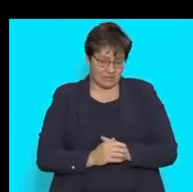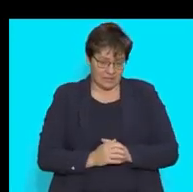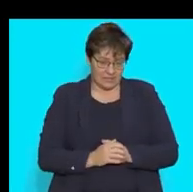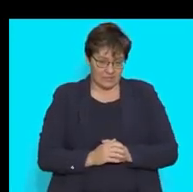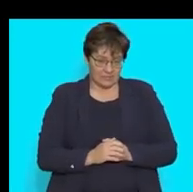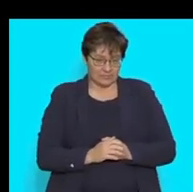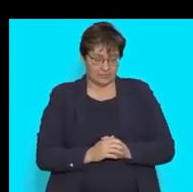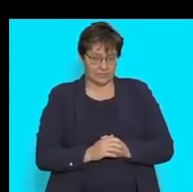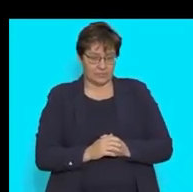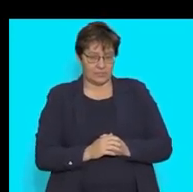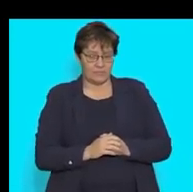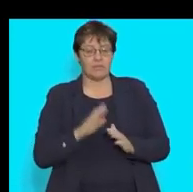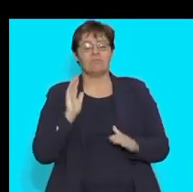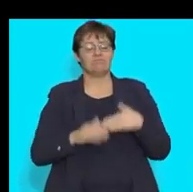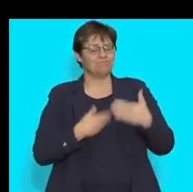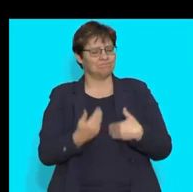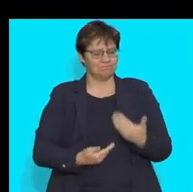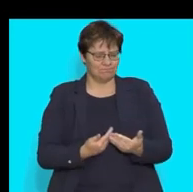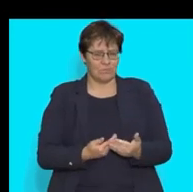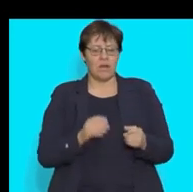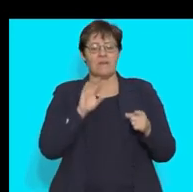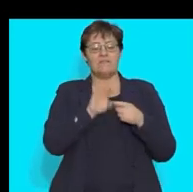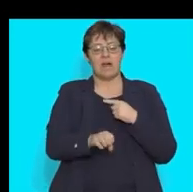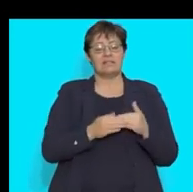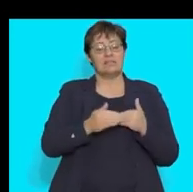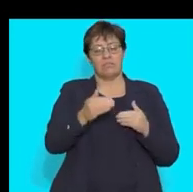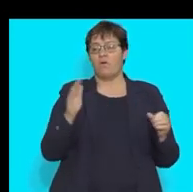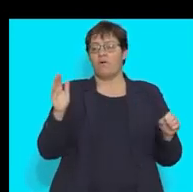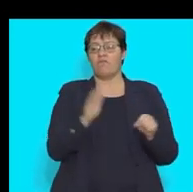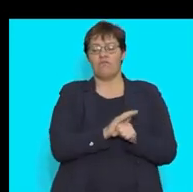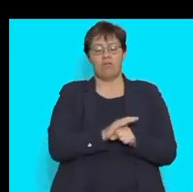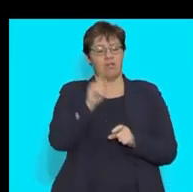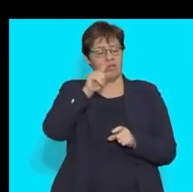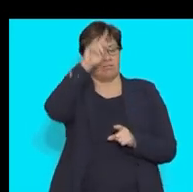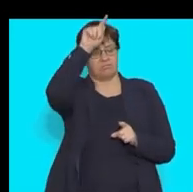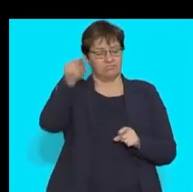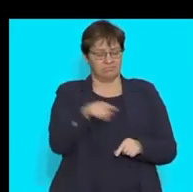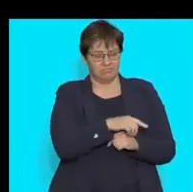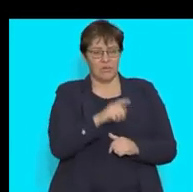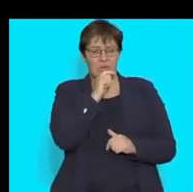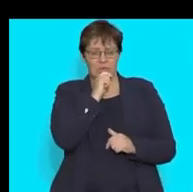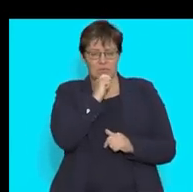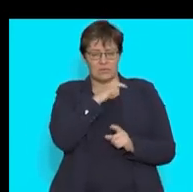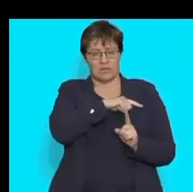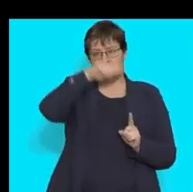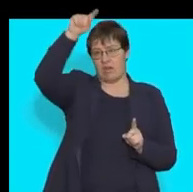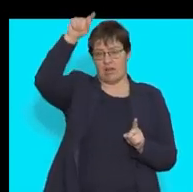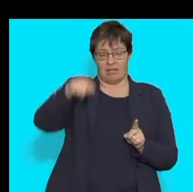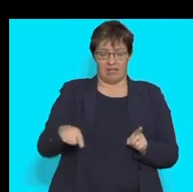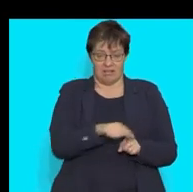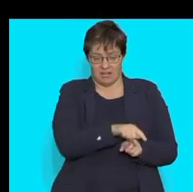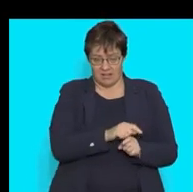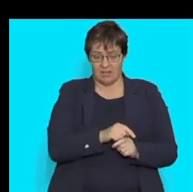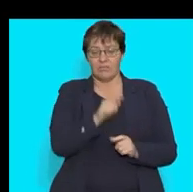And so as we carry on, we can then find the distance for the whole time of motion using that big triangle